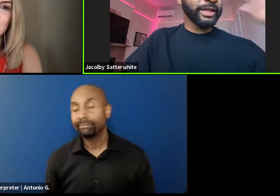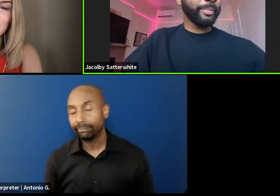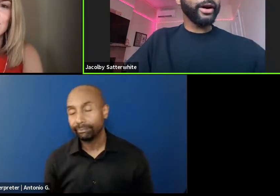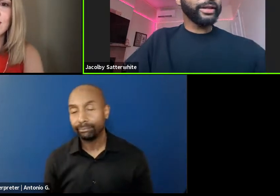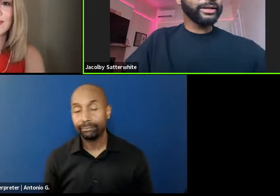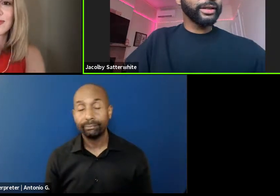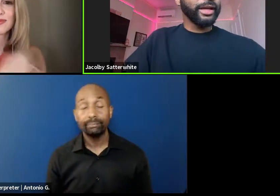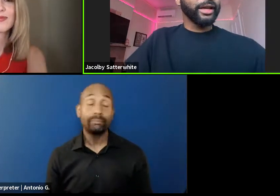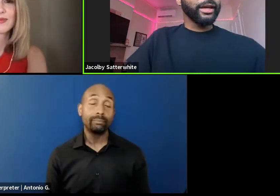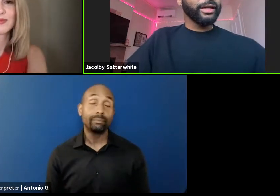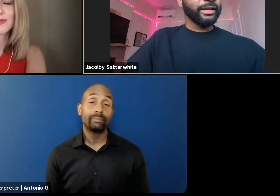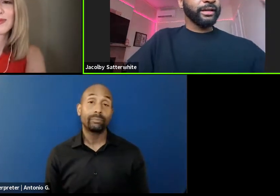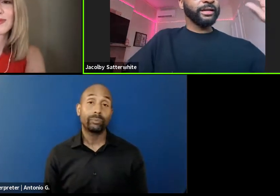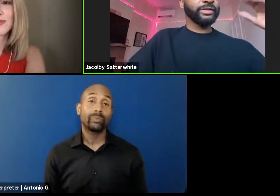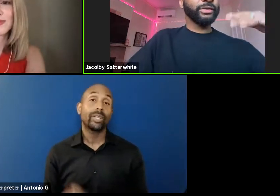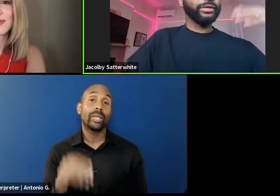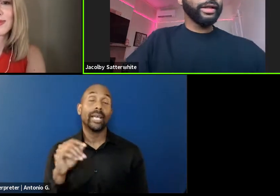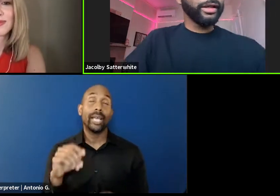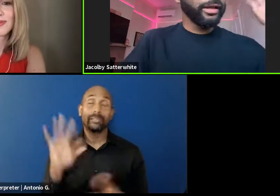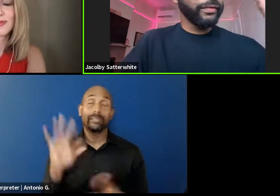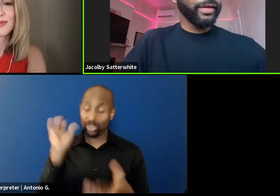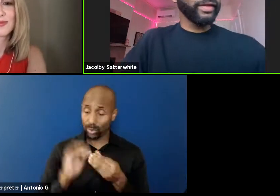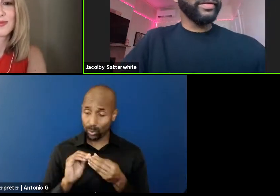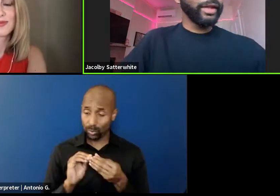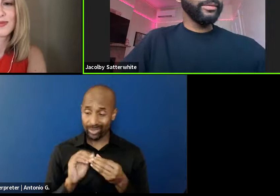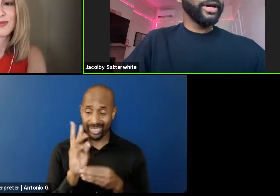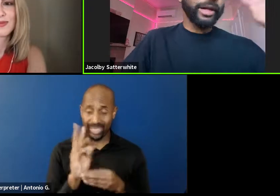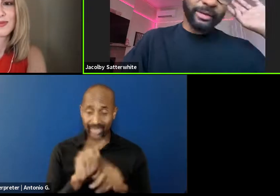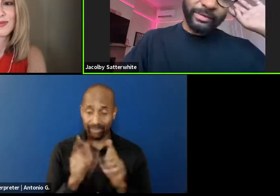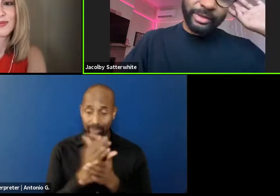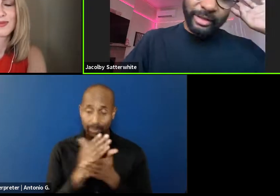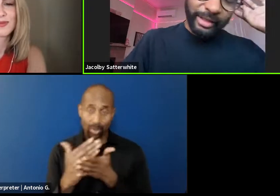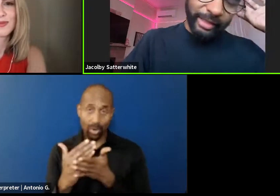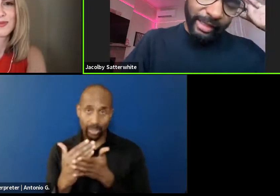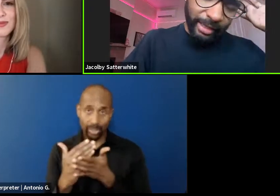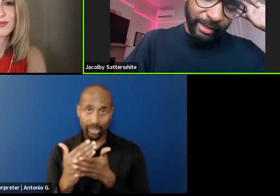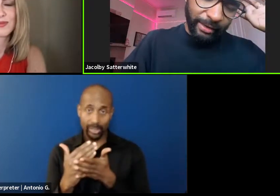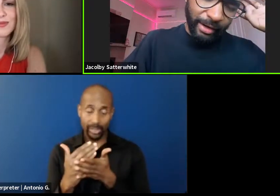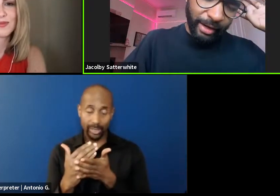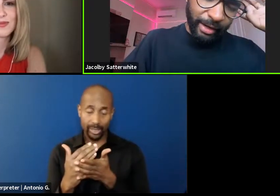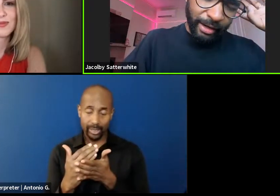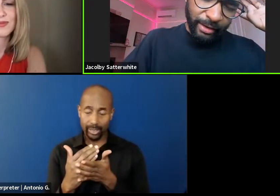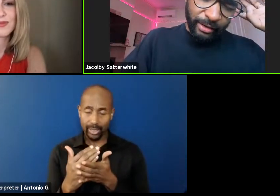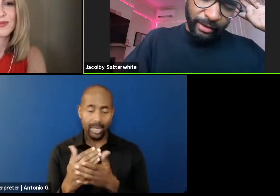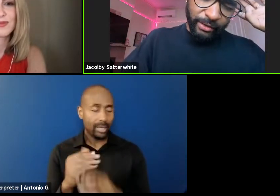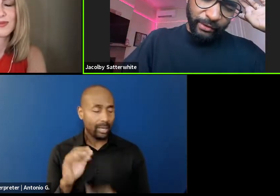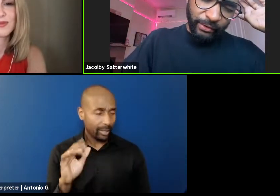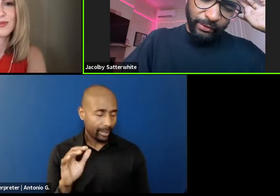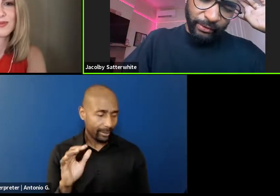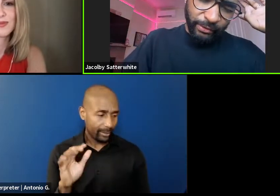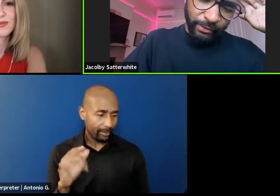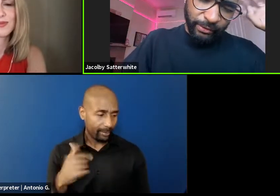is 6 parts to video. I think